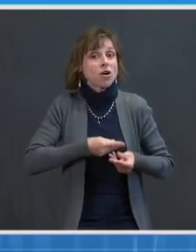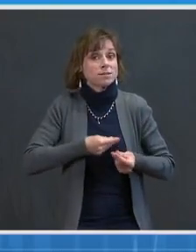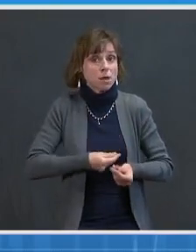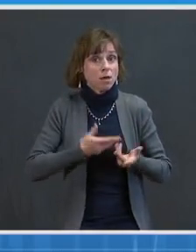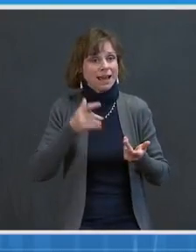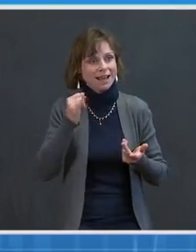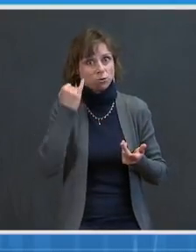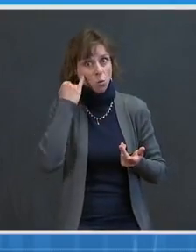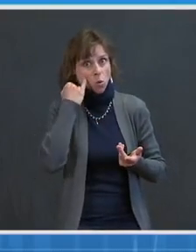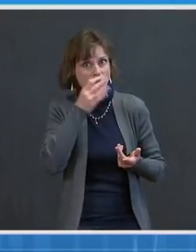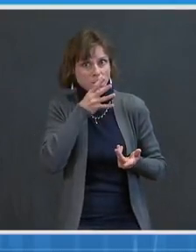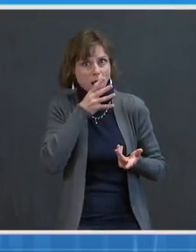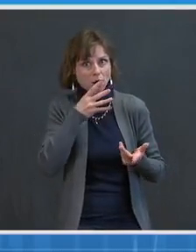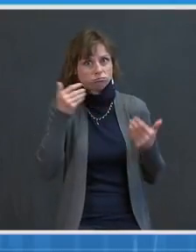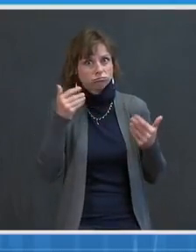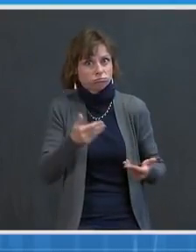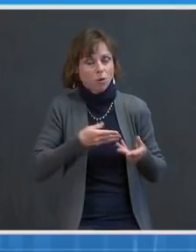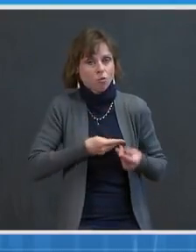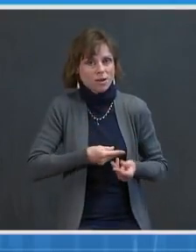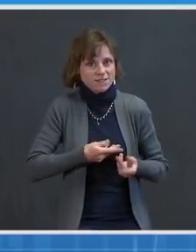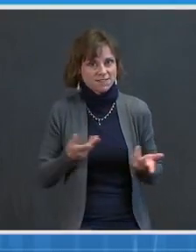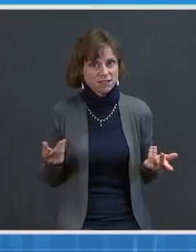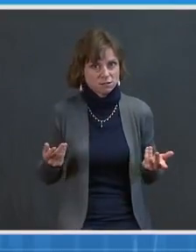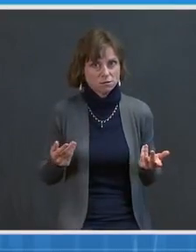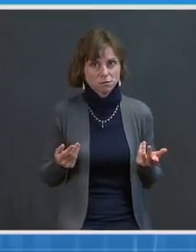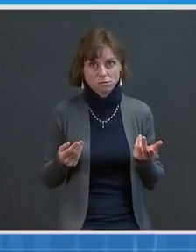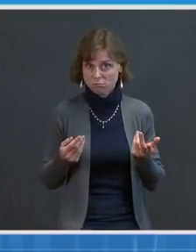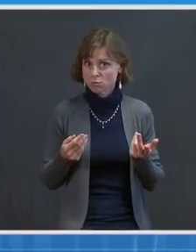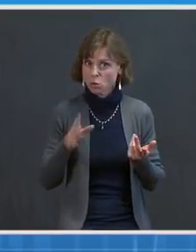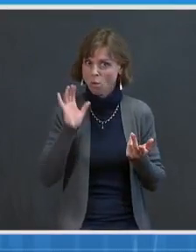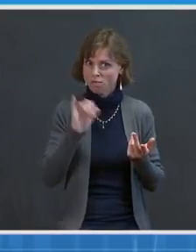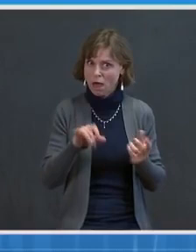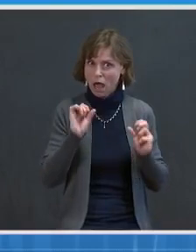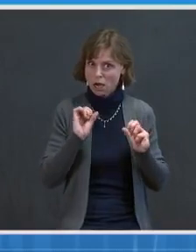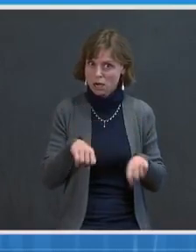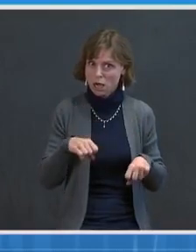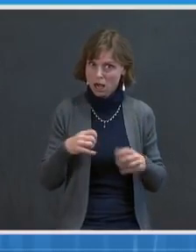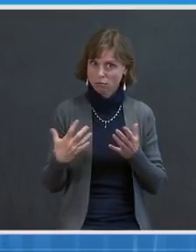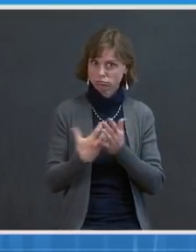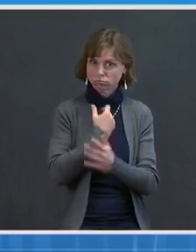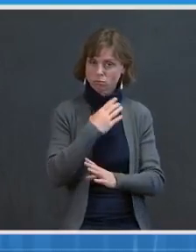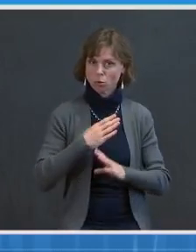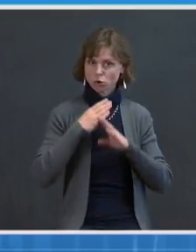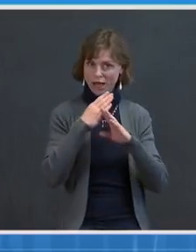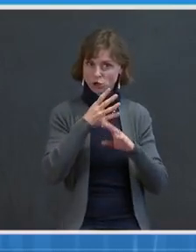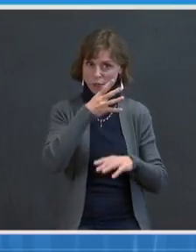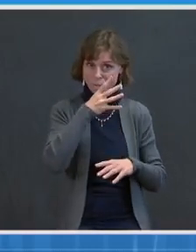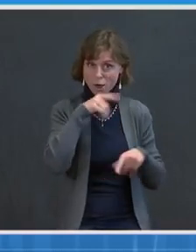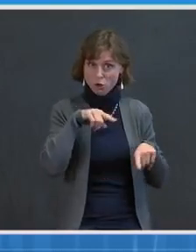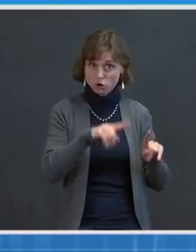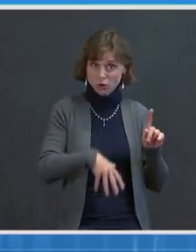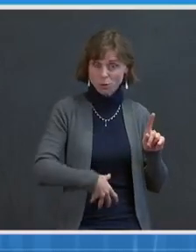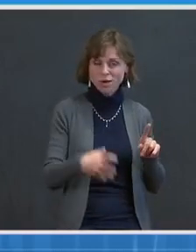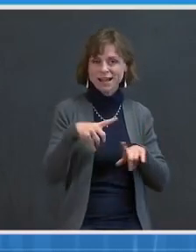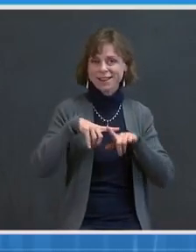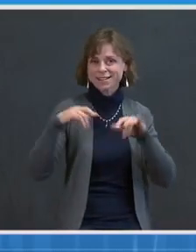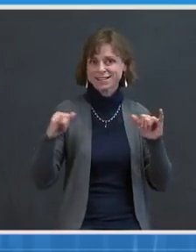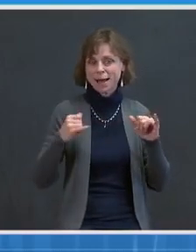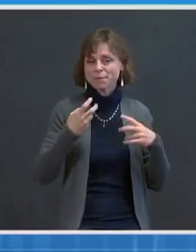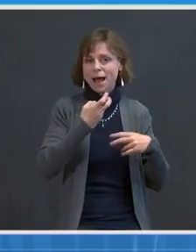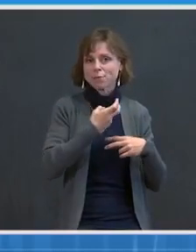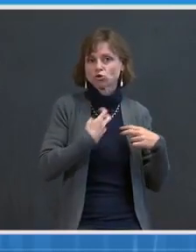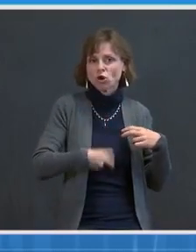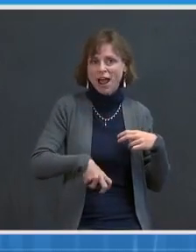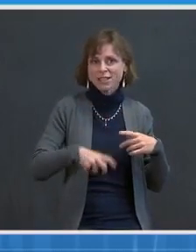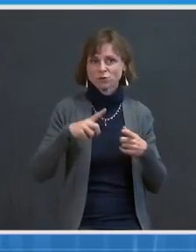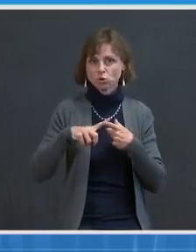wants to breastfeed. So that is a very good way where you can get protection of the mother during pregnancy and also get a transfer of protection